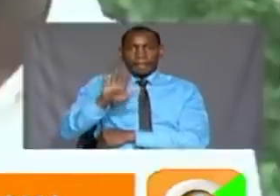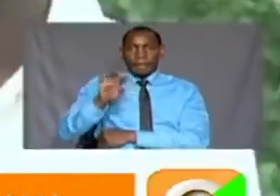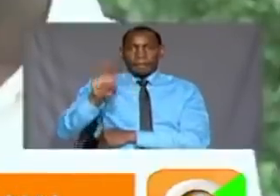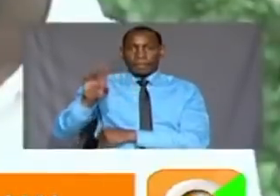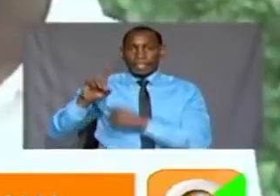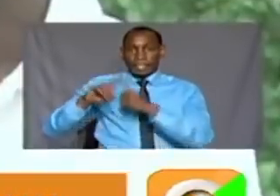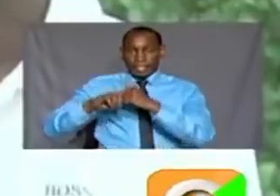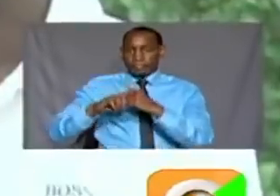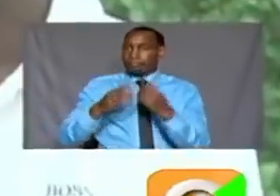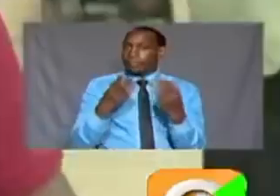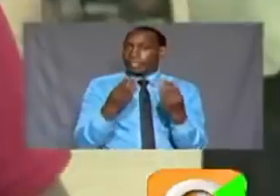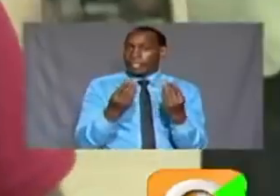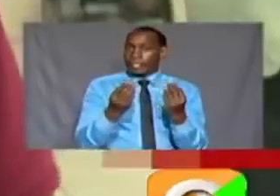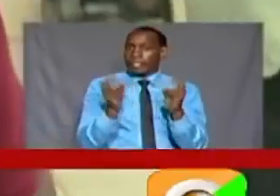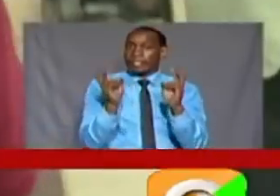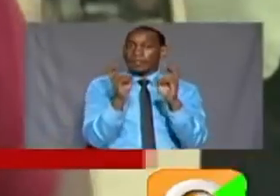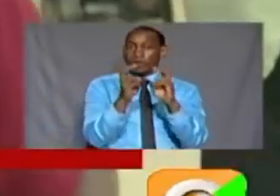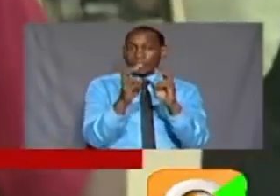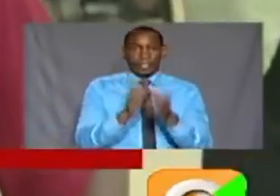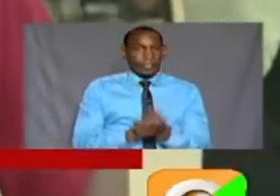0800-721-546 to ease contact